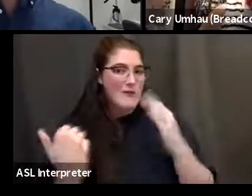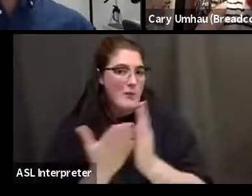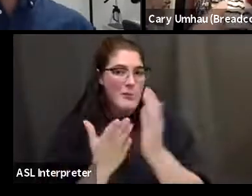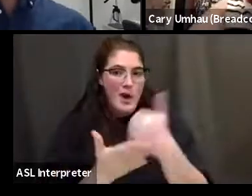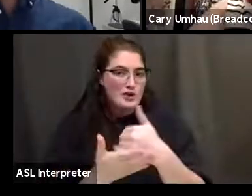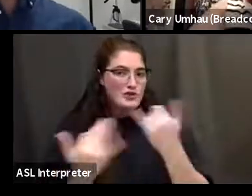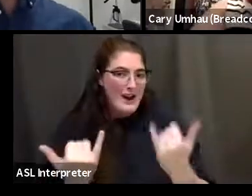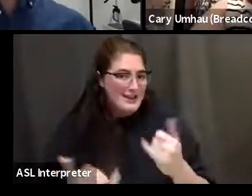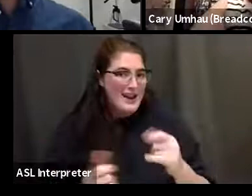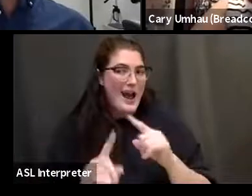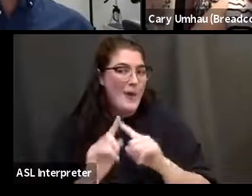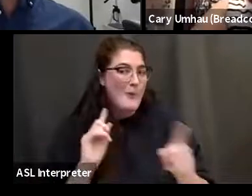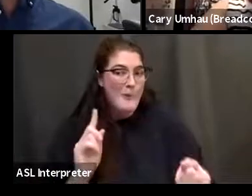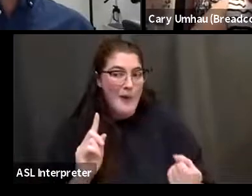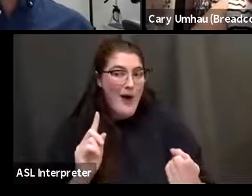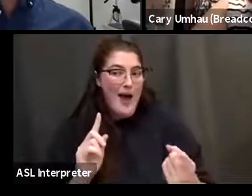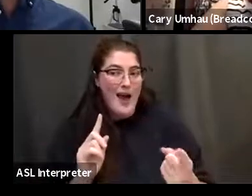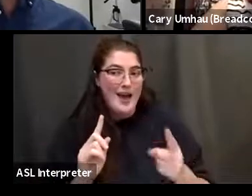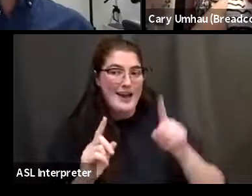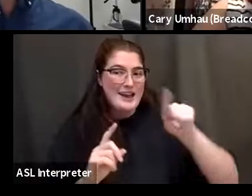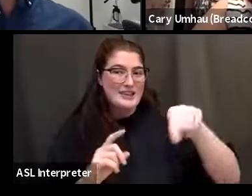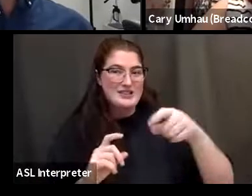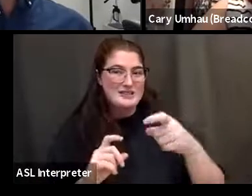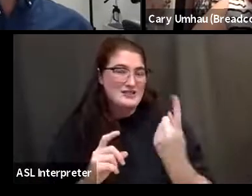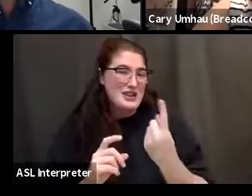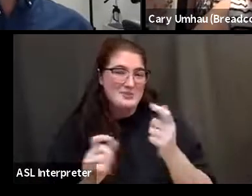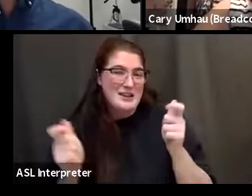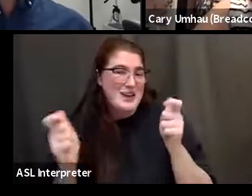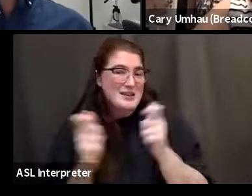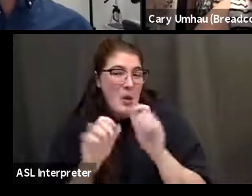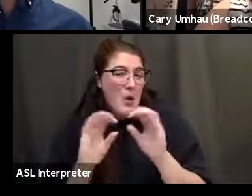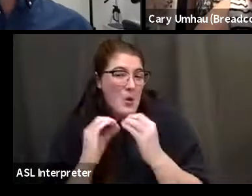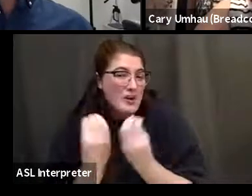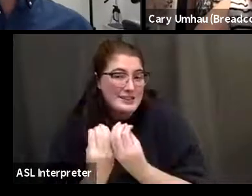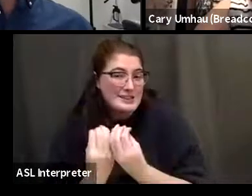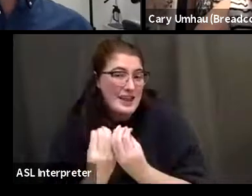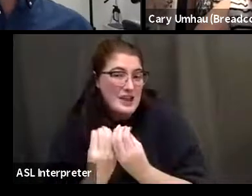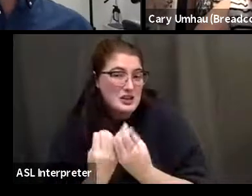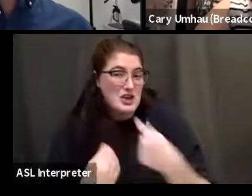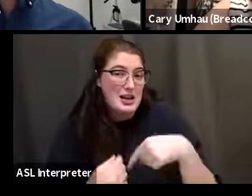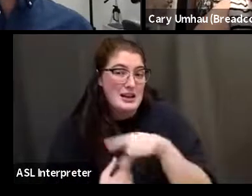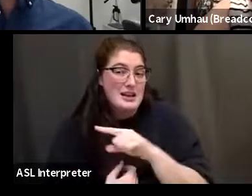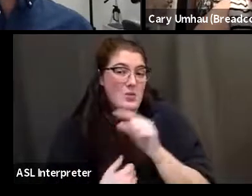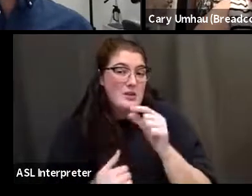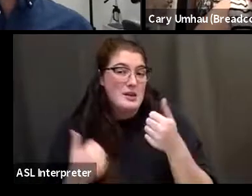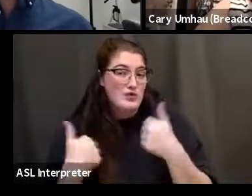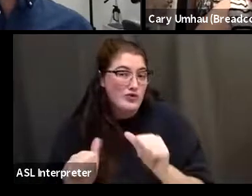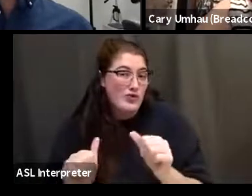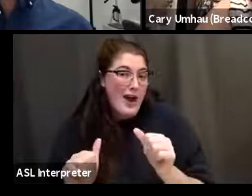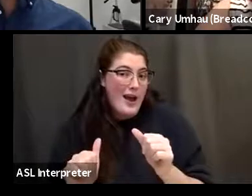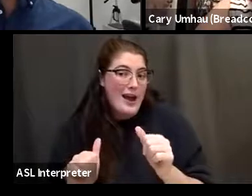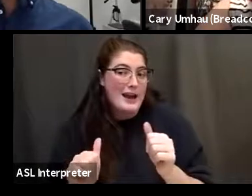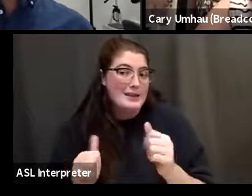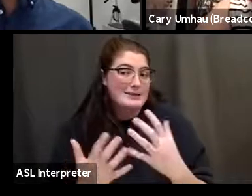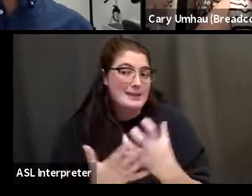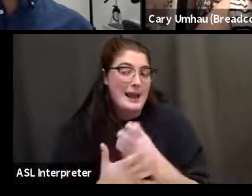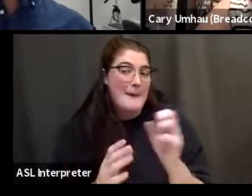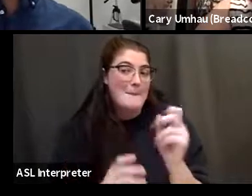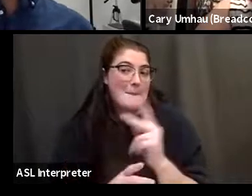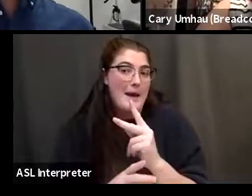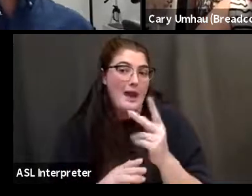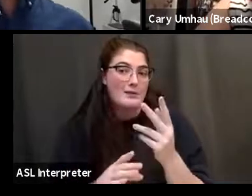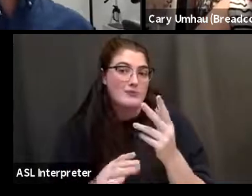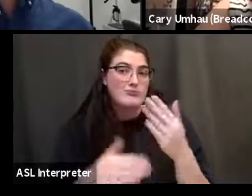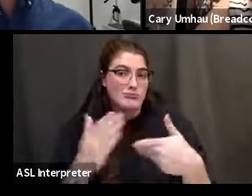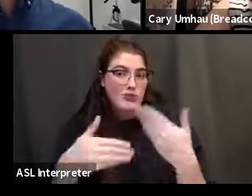but it's just been a small organization, and we've been trying to get back up and